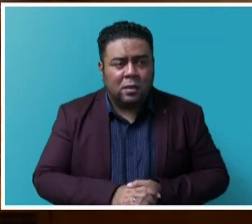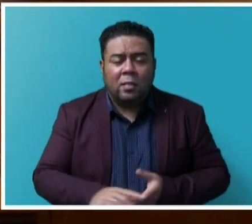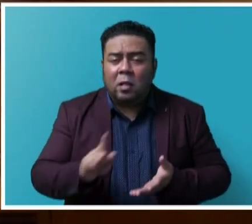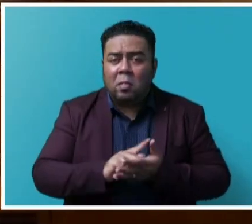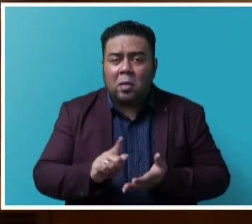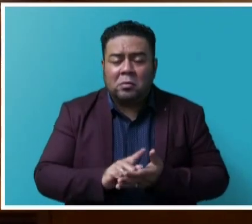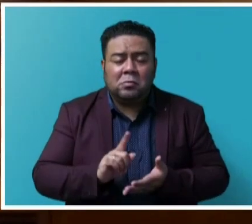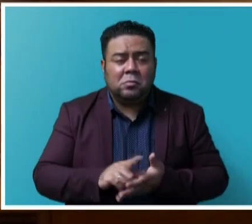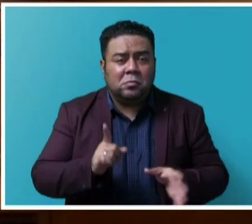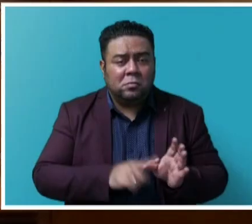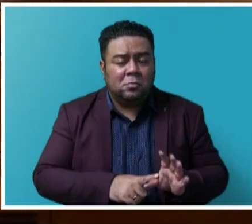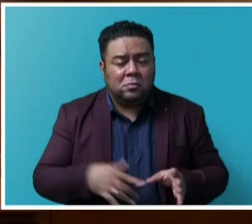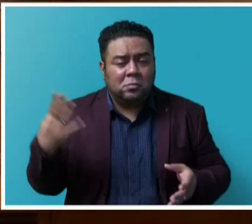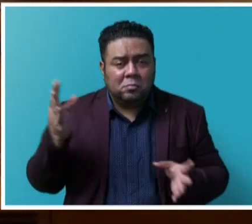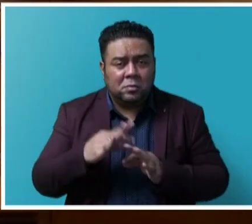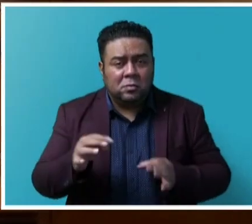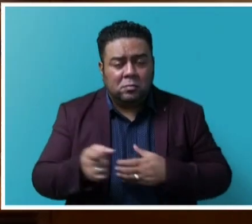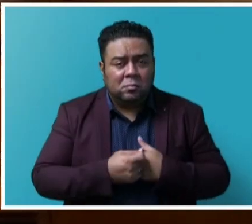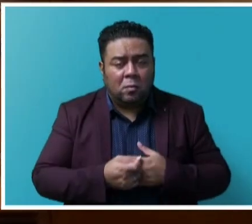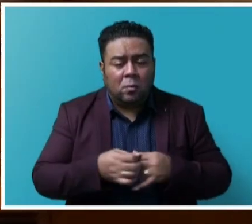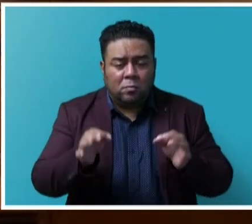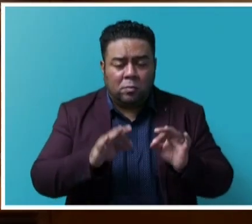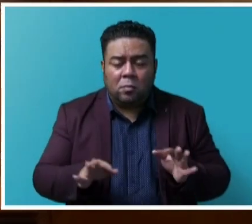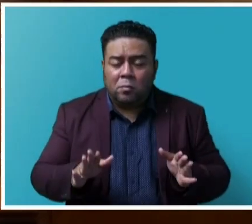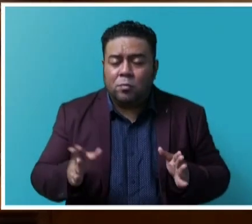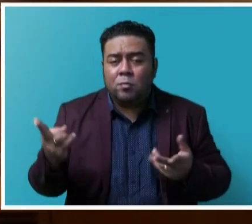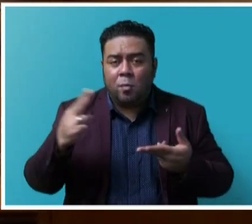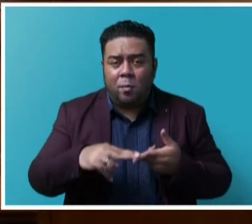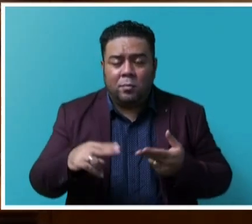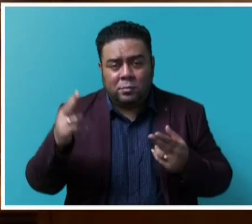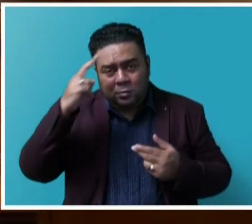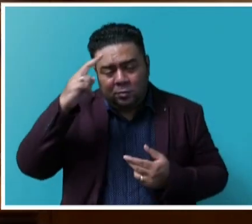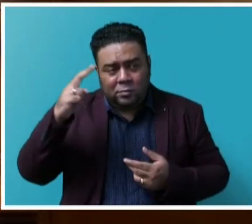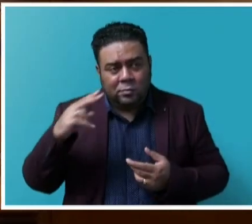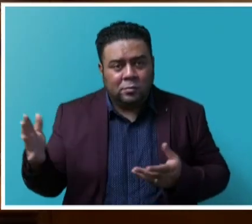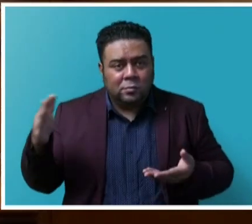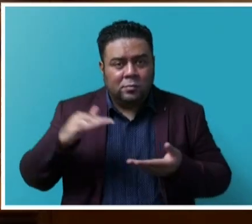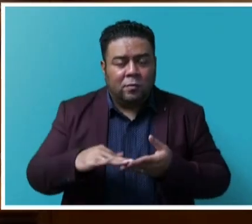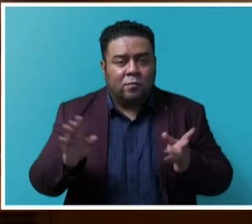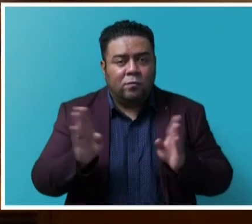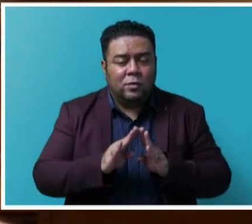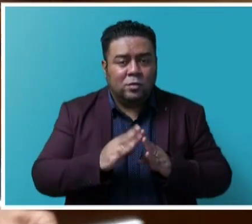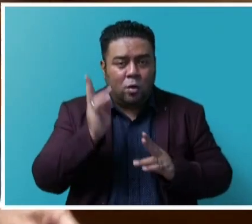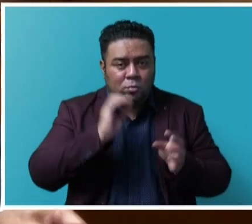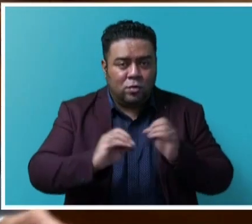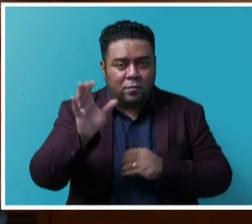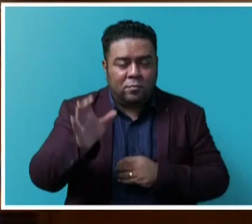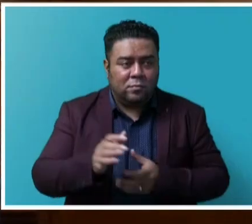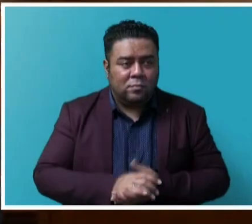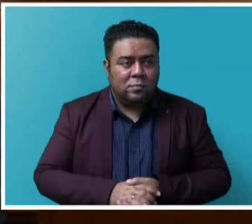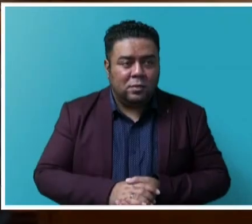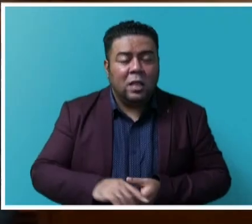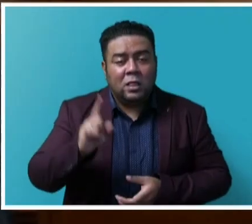of peacekeeping operations under the banners of the United Nations and the multinational forces and observers. These